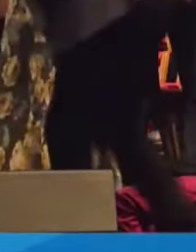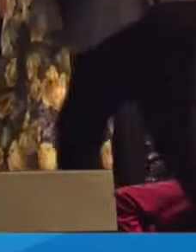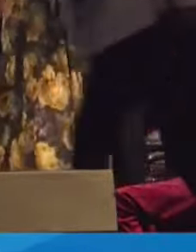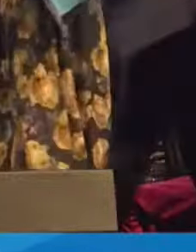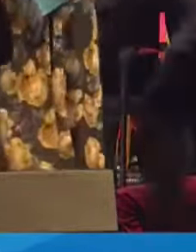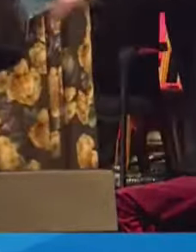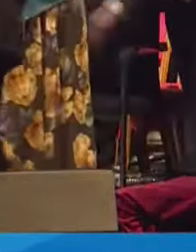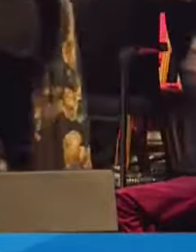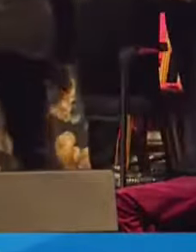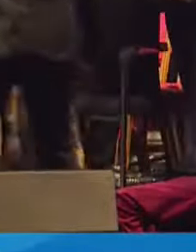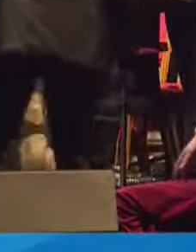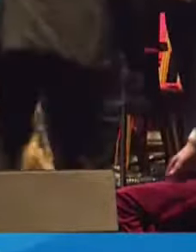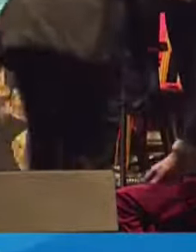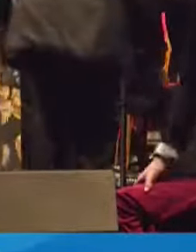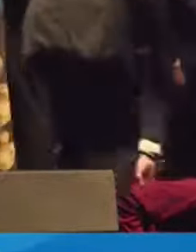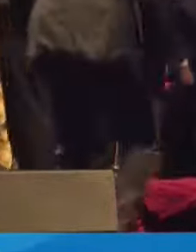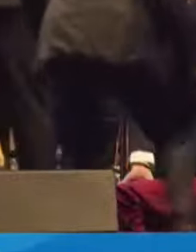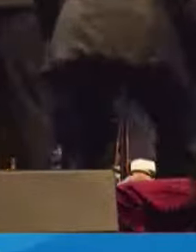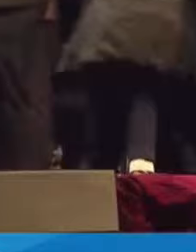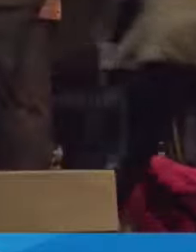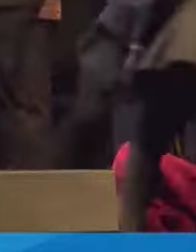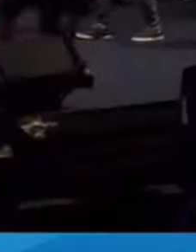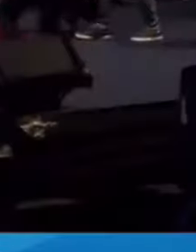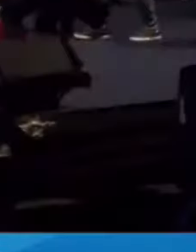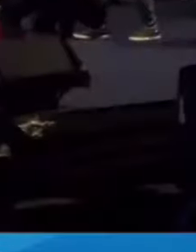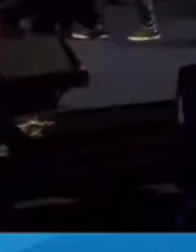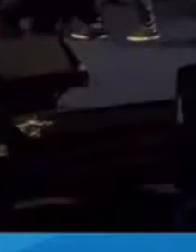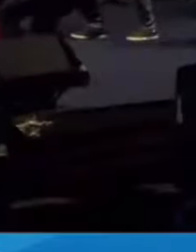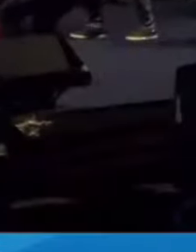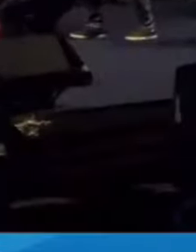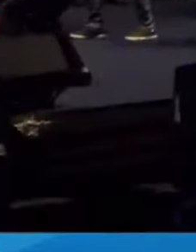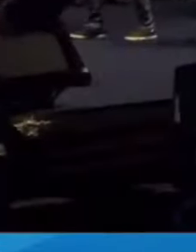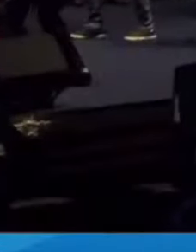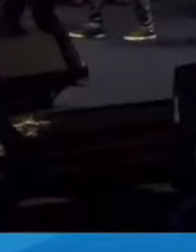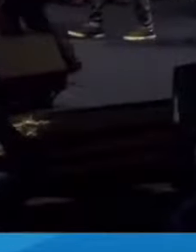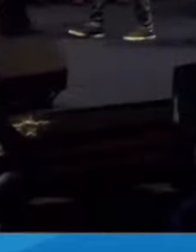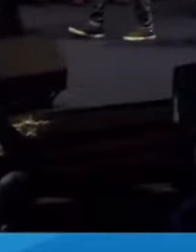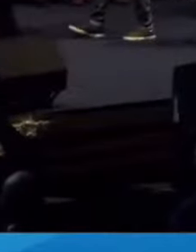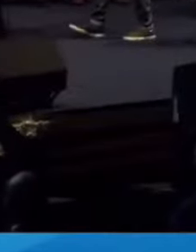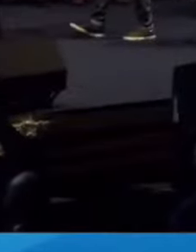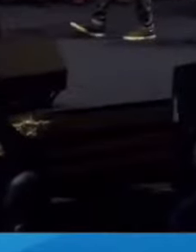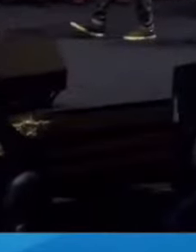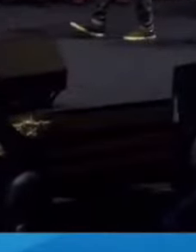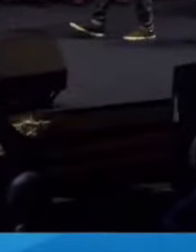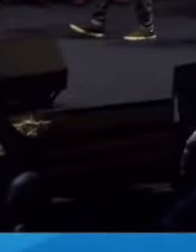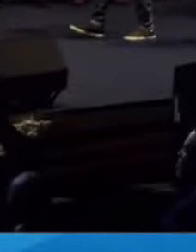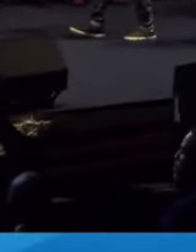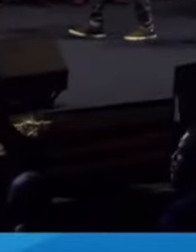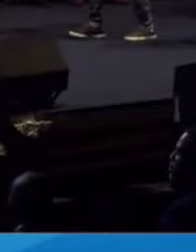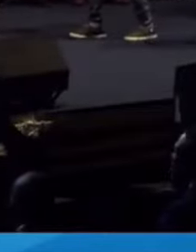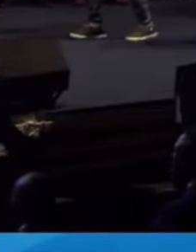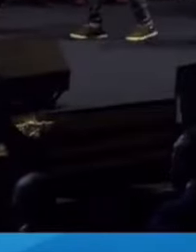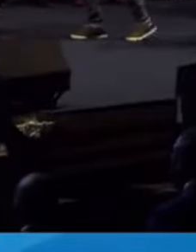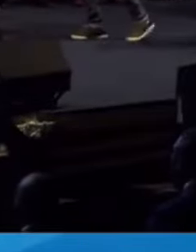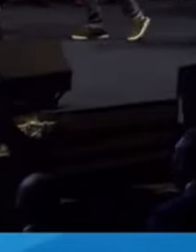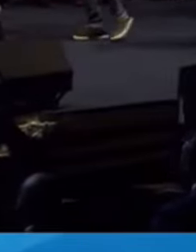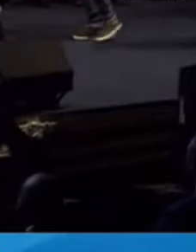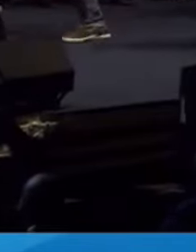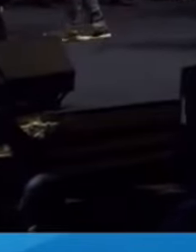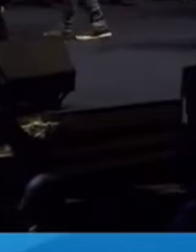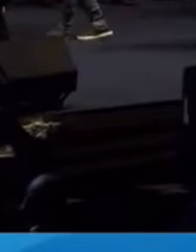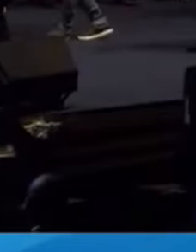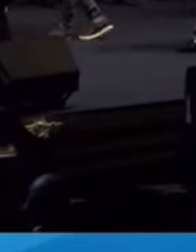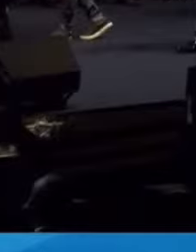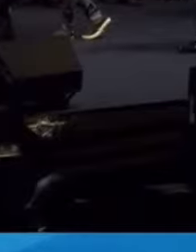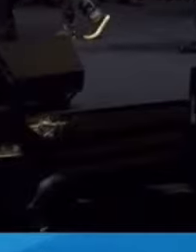him down help this element down to God with a praise what happened to that Pastor